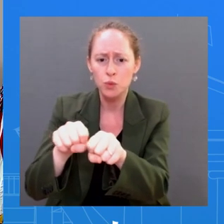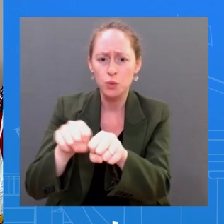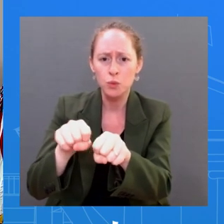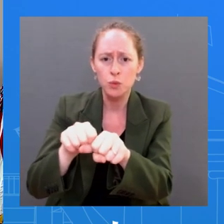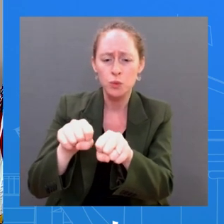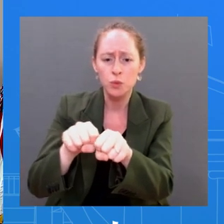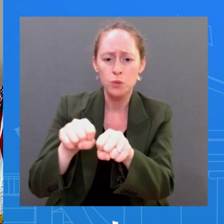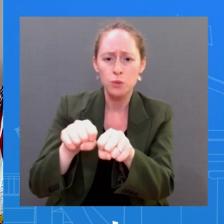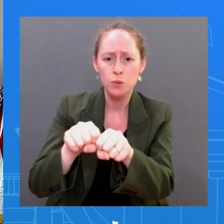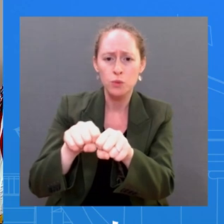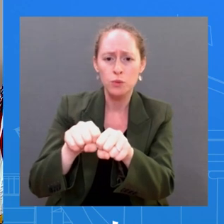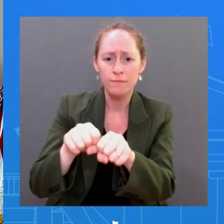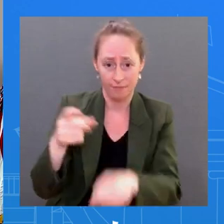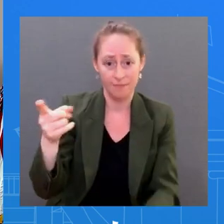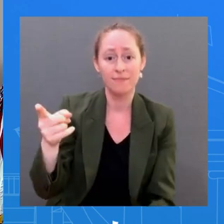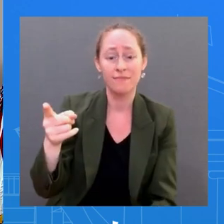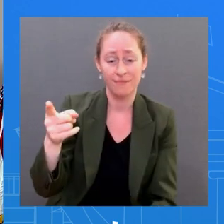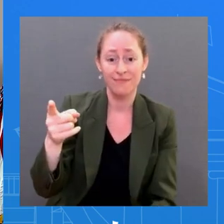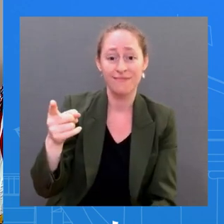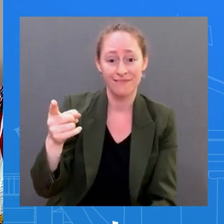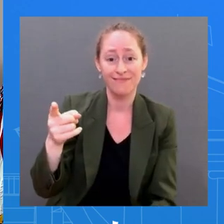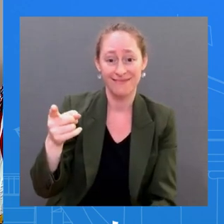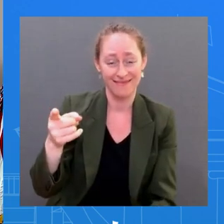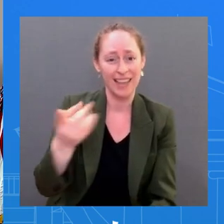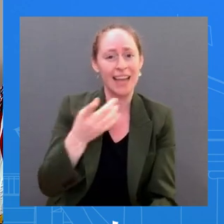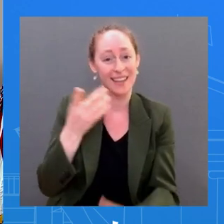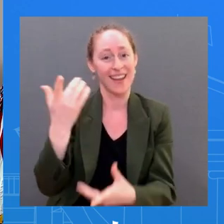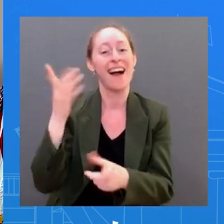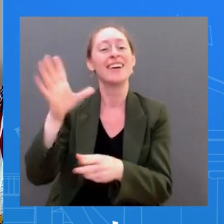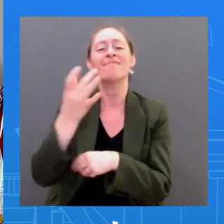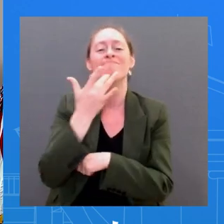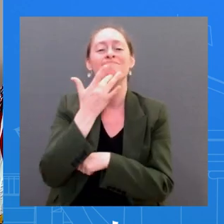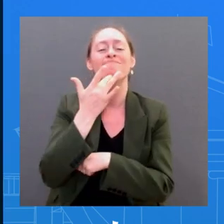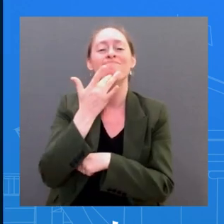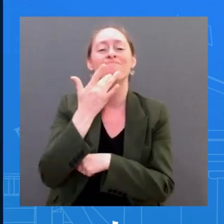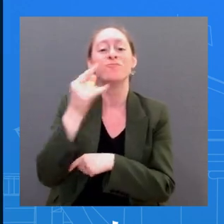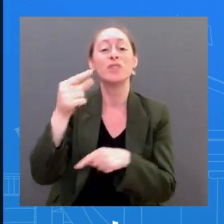Green Converse with a heart on the right toe.